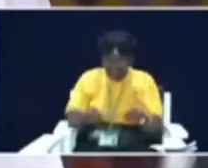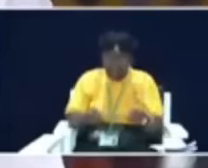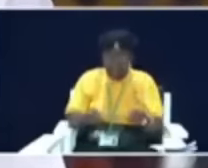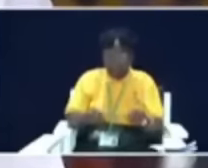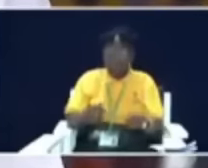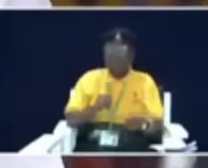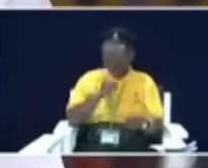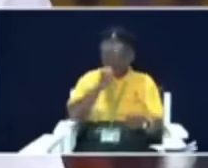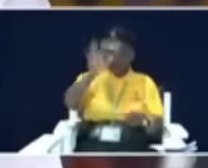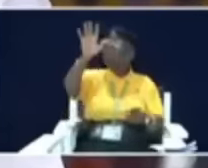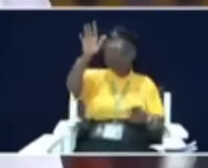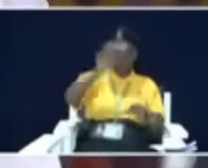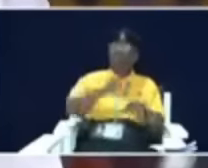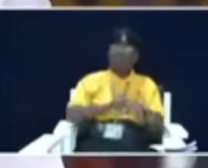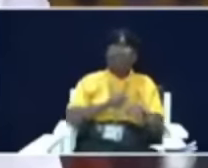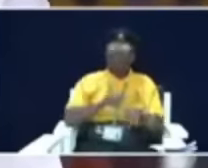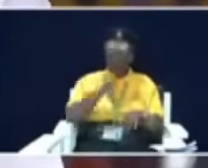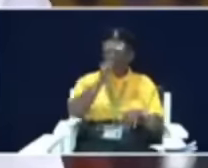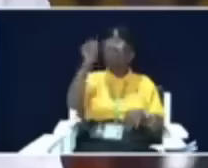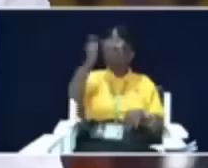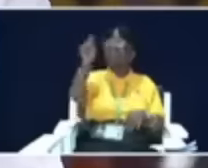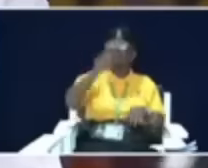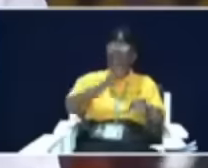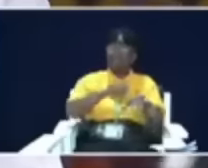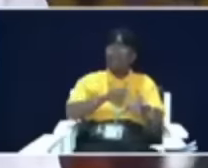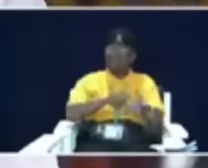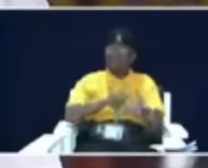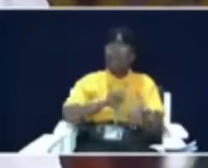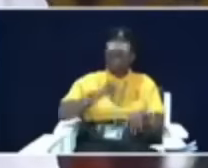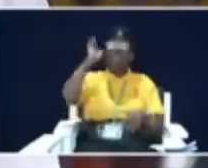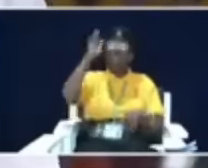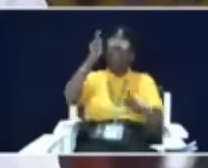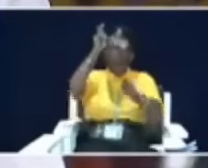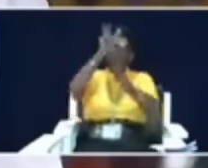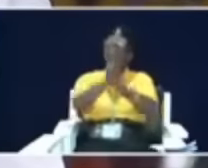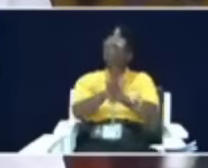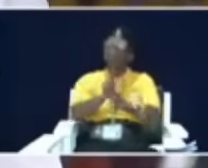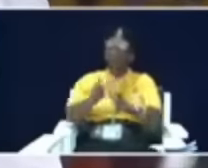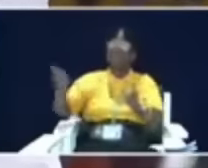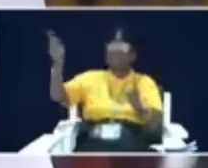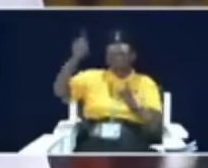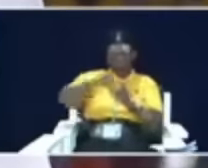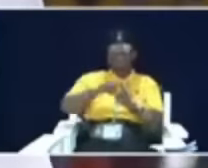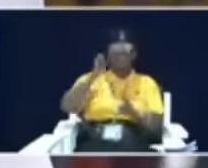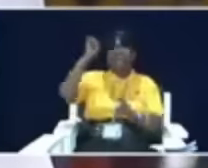Not 5 times, not 10 times. I will keep smiting until he begs me to stop.